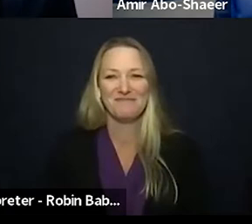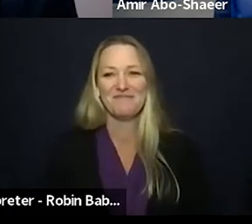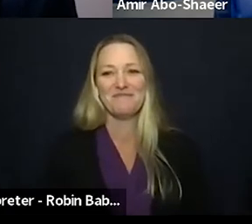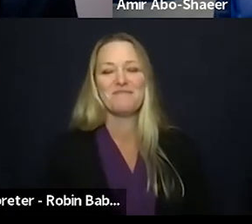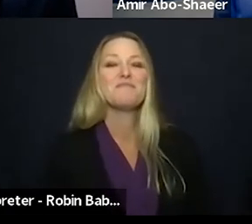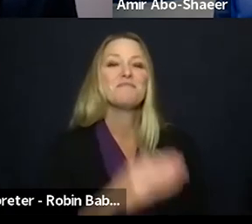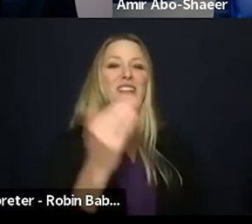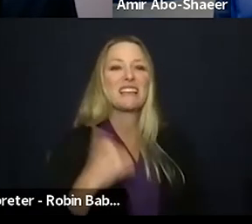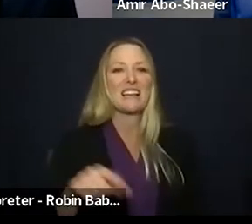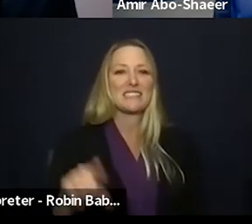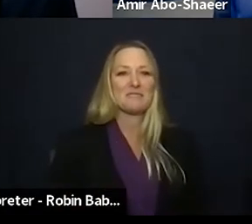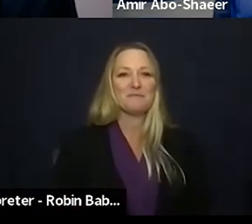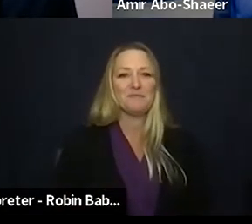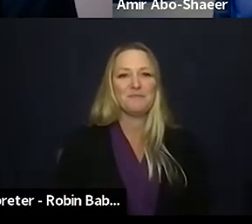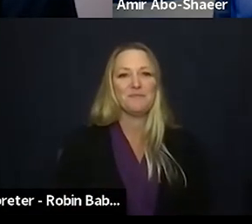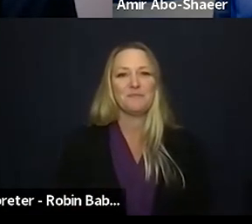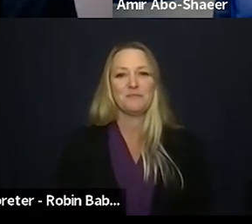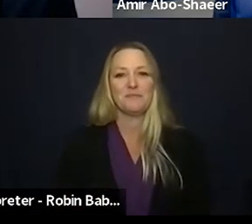next slide